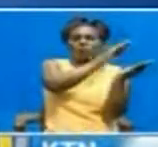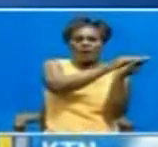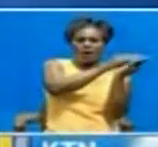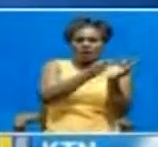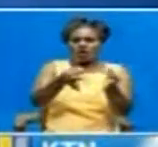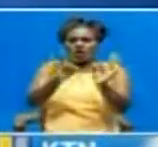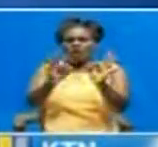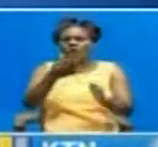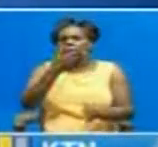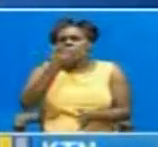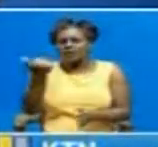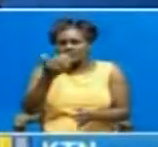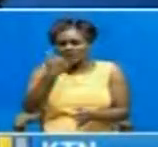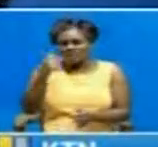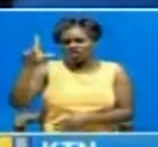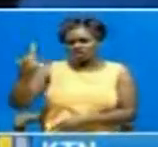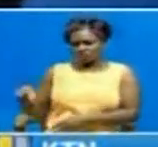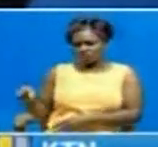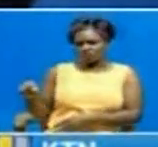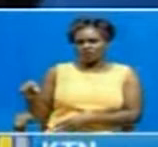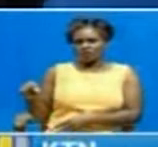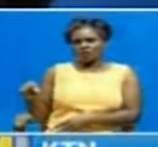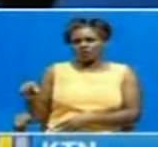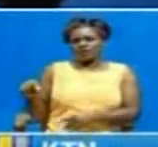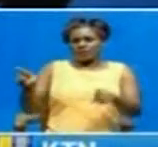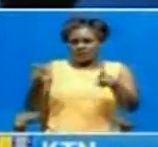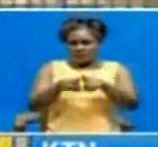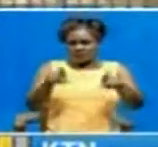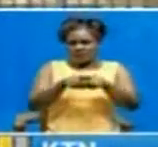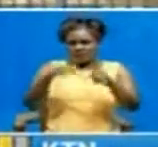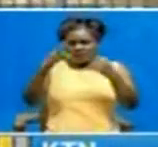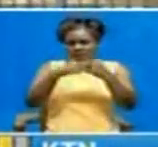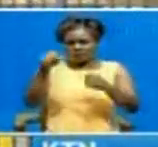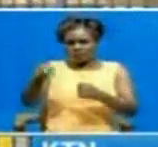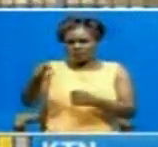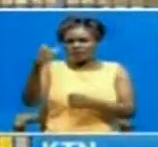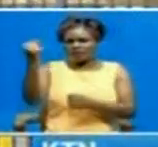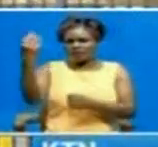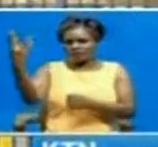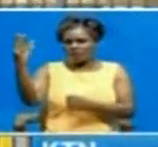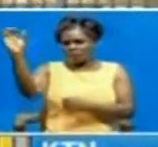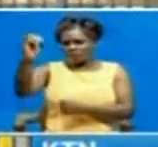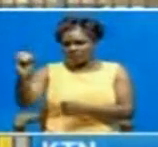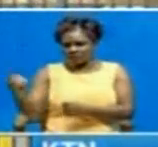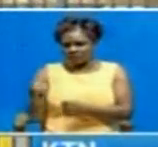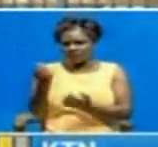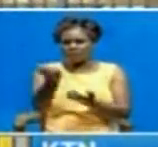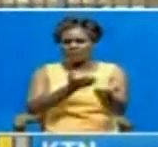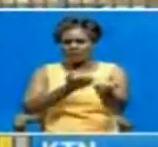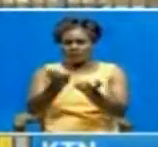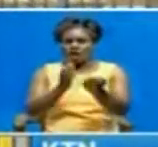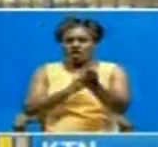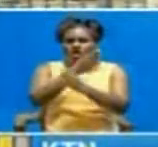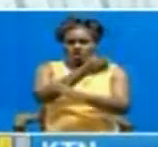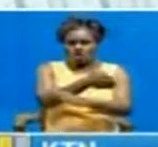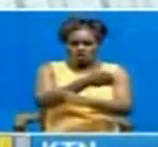what would be considered as affordable. Now, with the reference rate set at 8.54%, a transnational